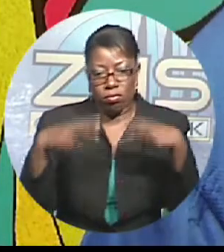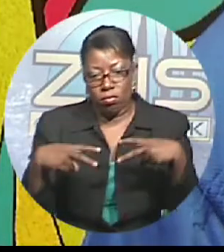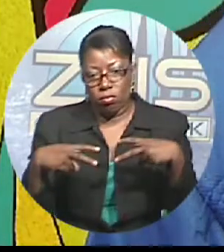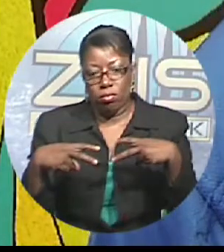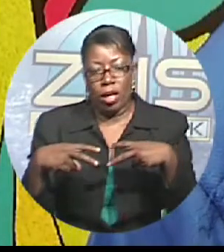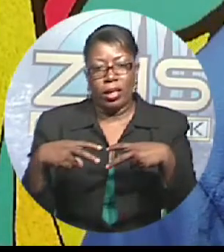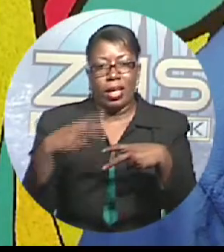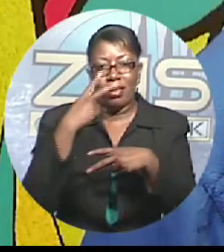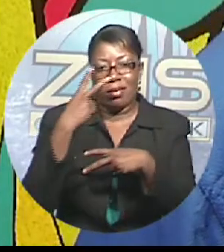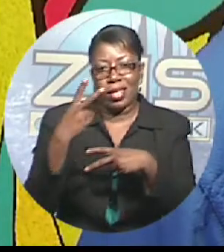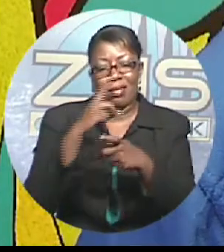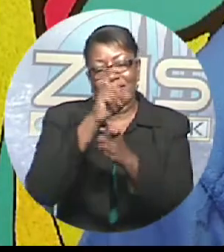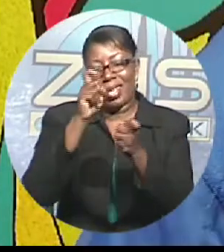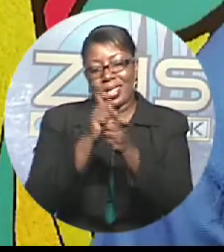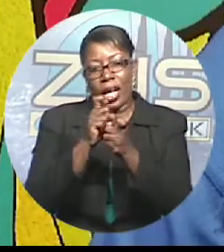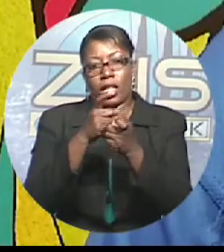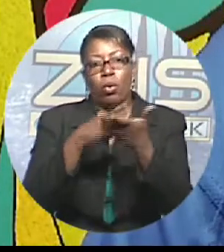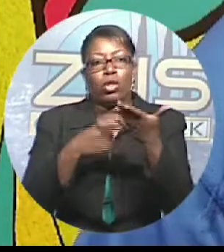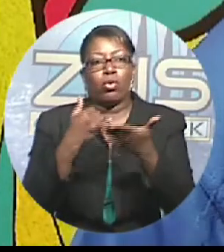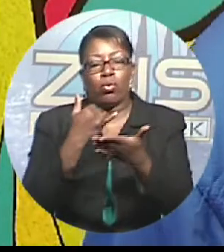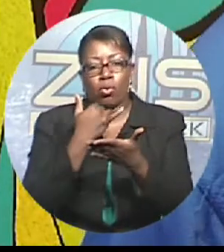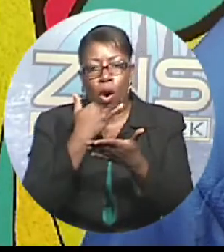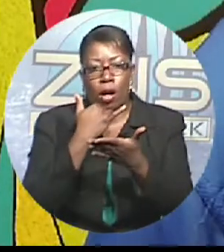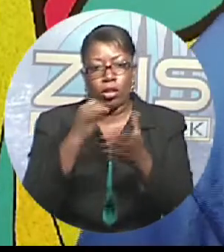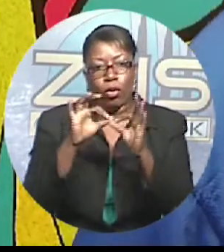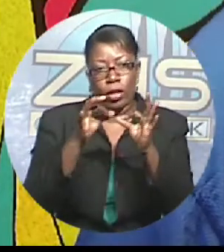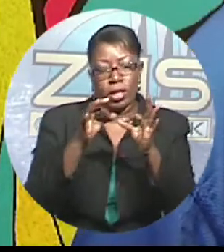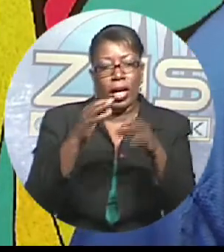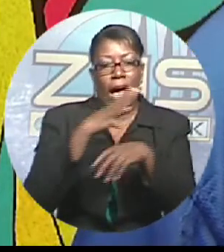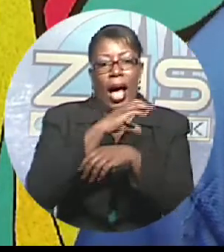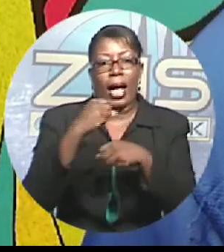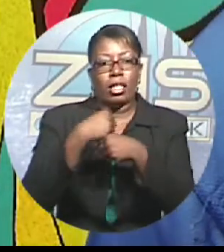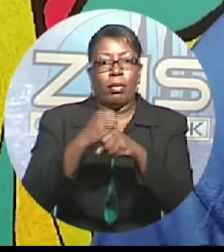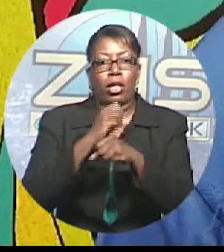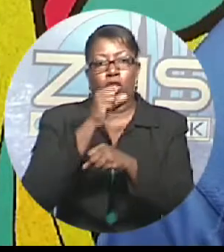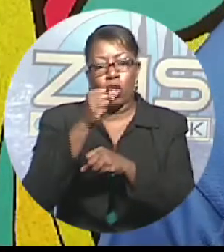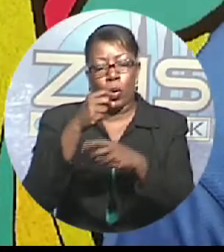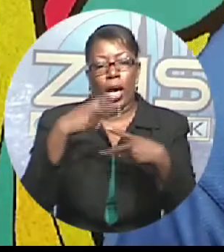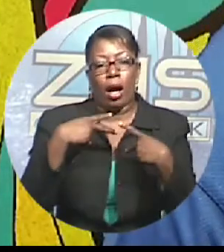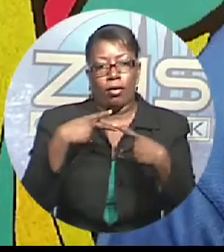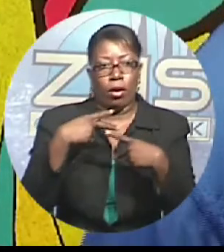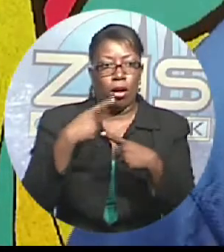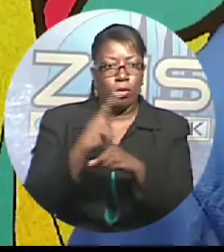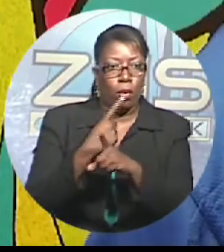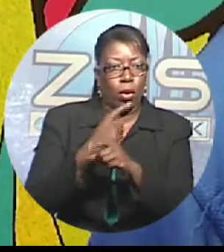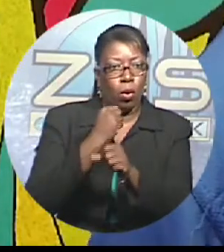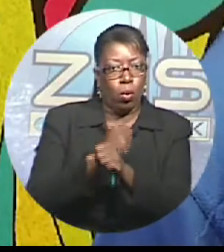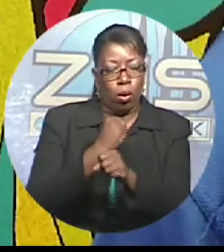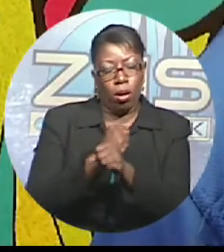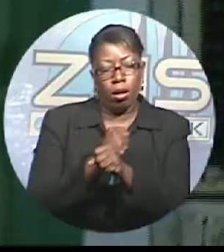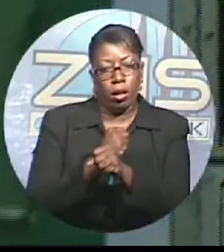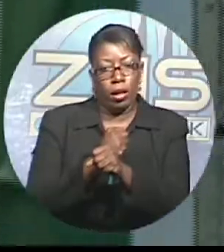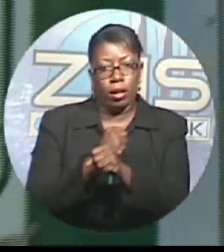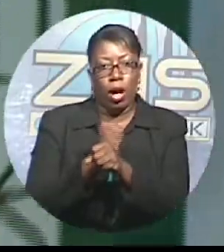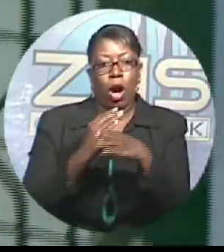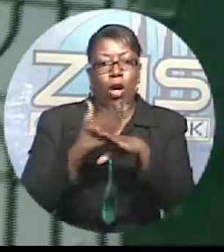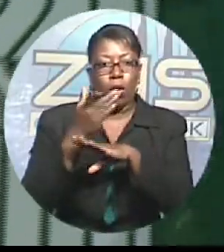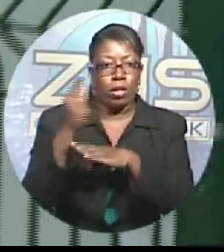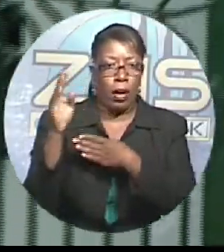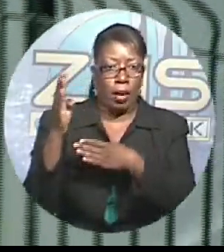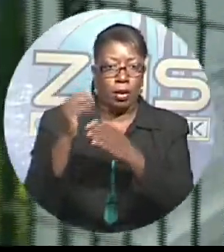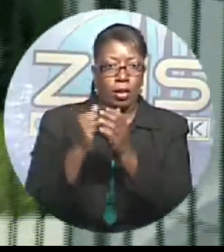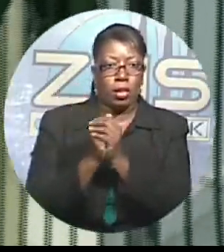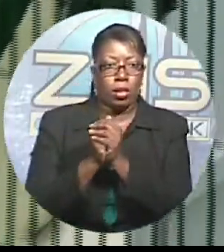again, advise customers as to our plans for making sure we have a fully resilient, fully redundant network across all elements. In fact,